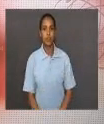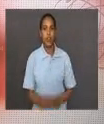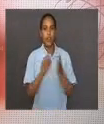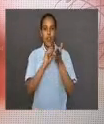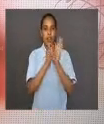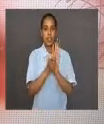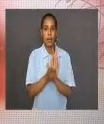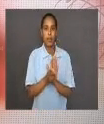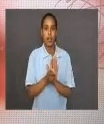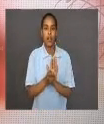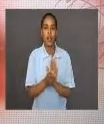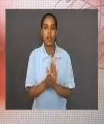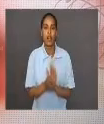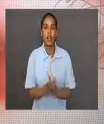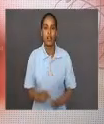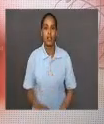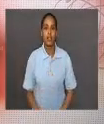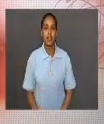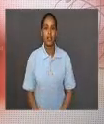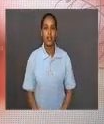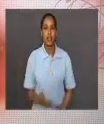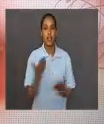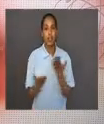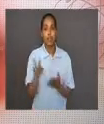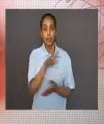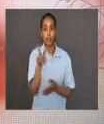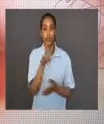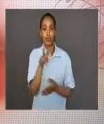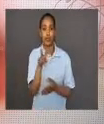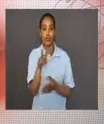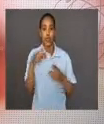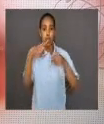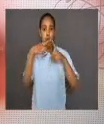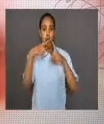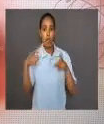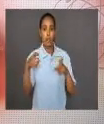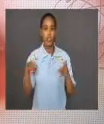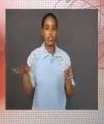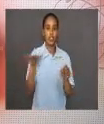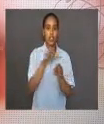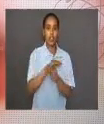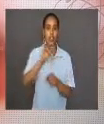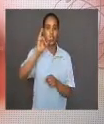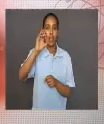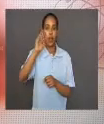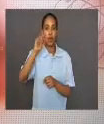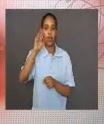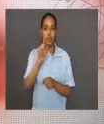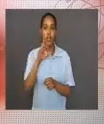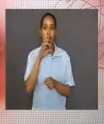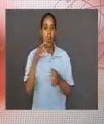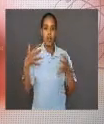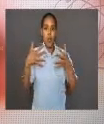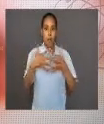For example, if two oppositely charged ions